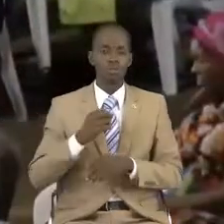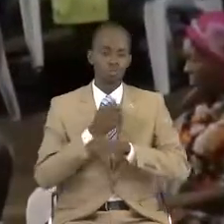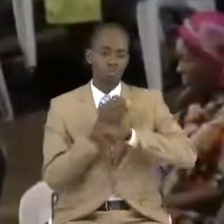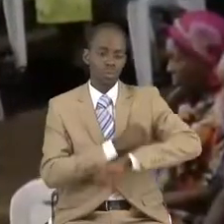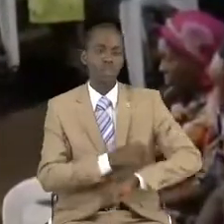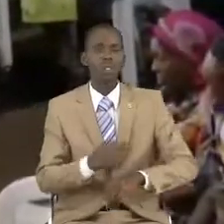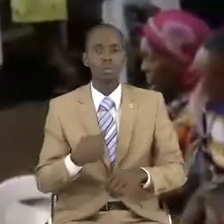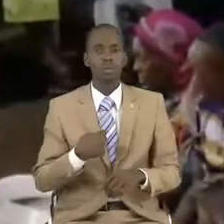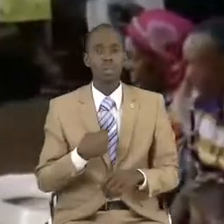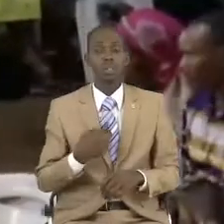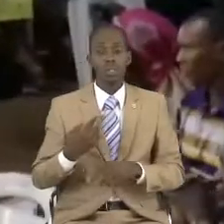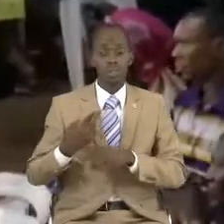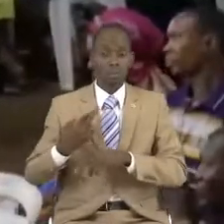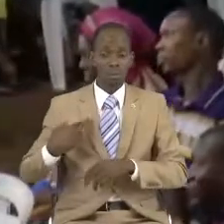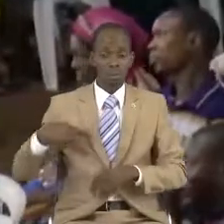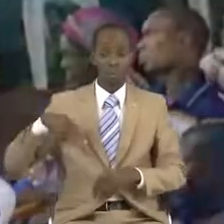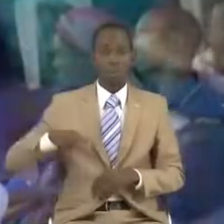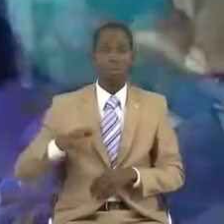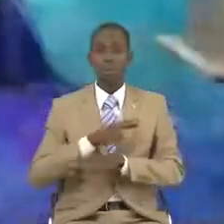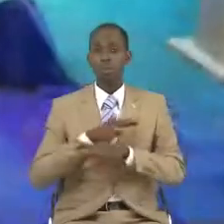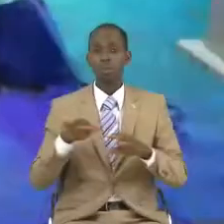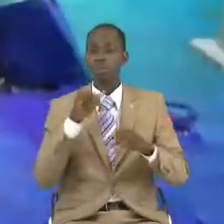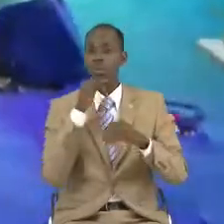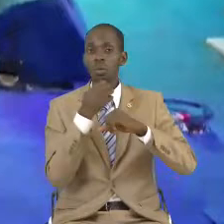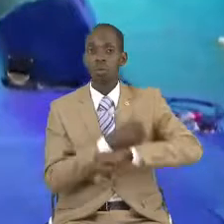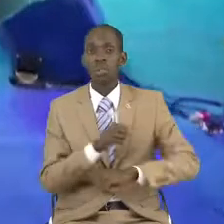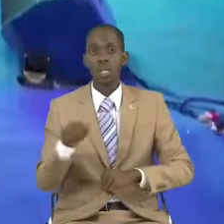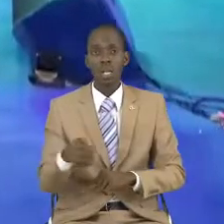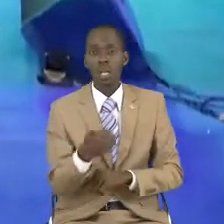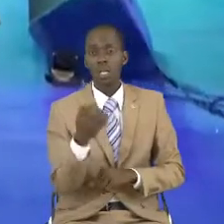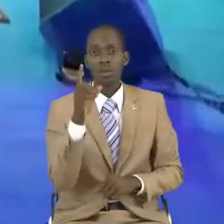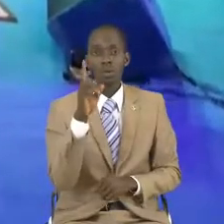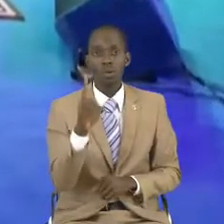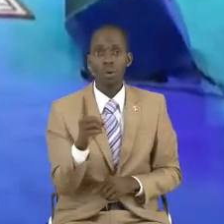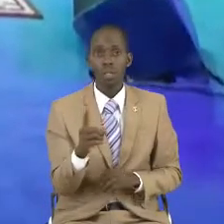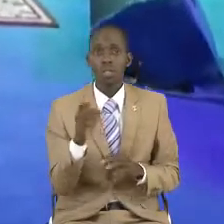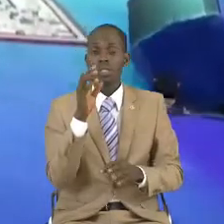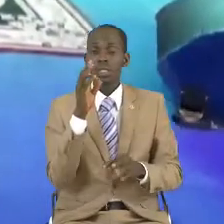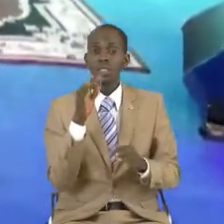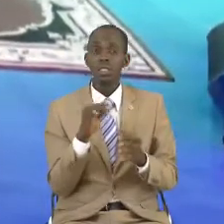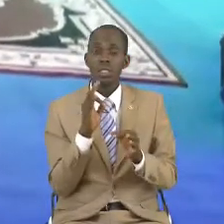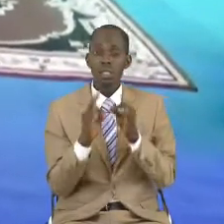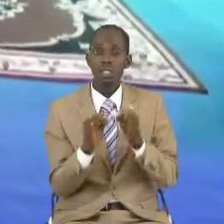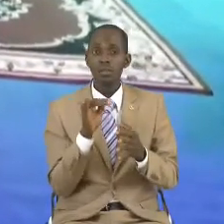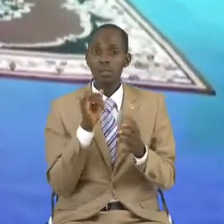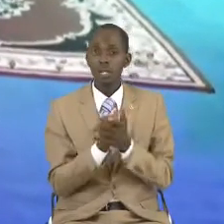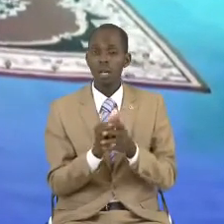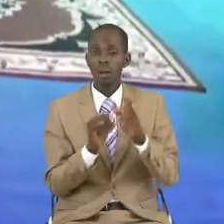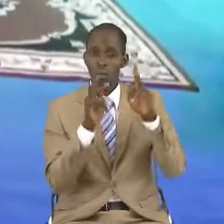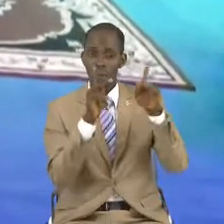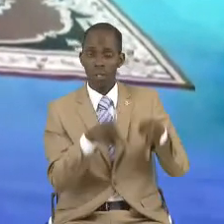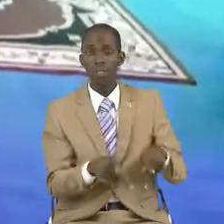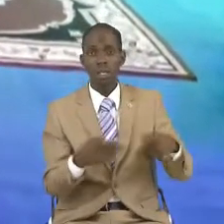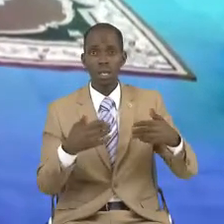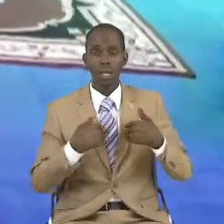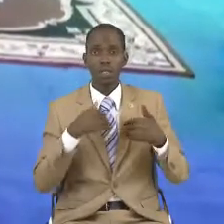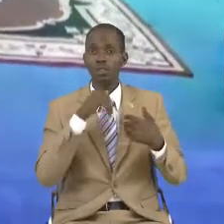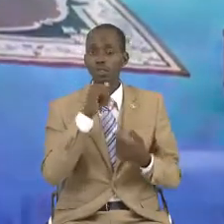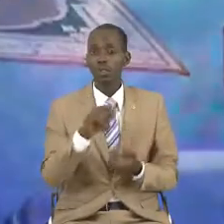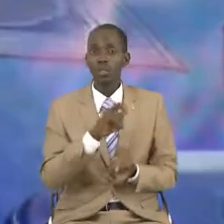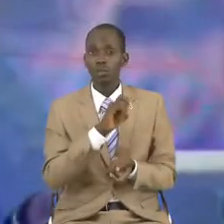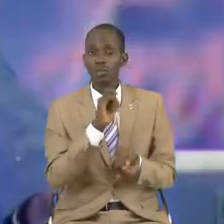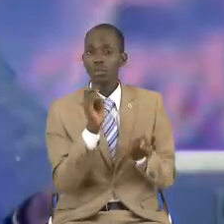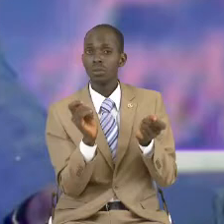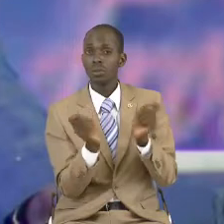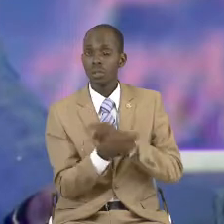religion does not protect anyone if that one has not turned away from sinner has